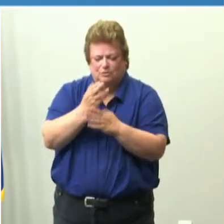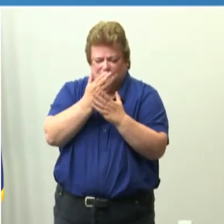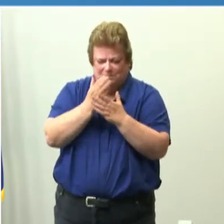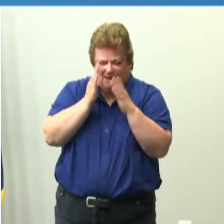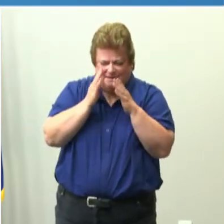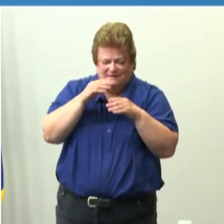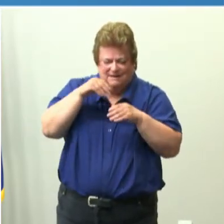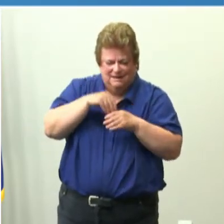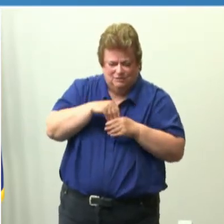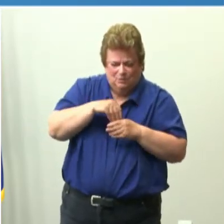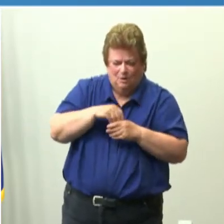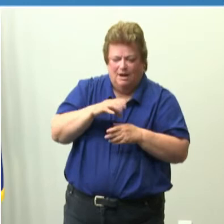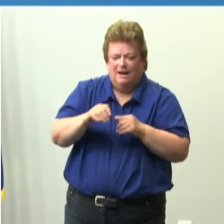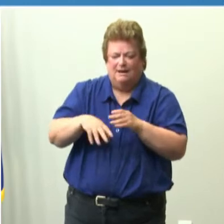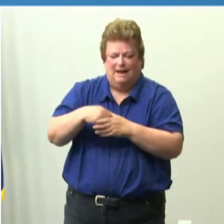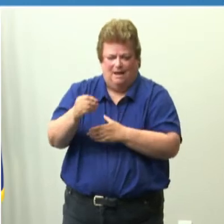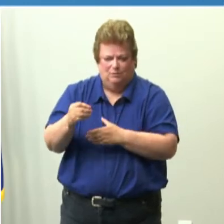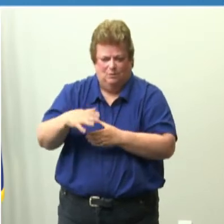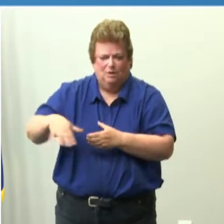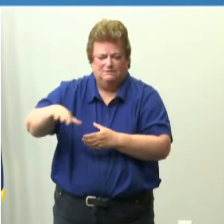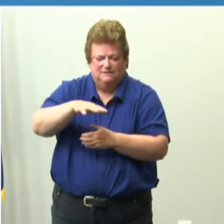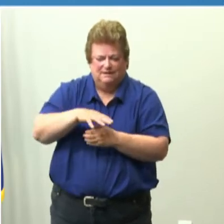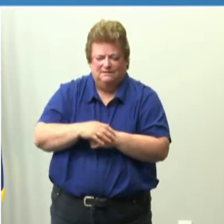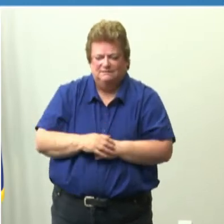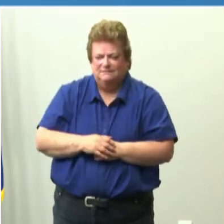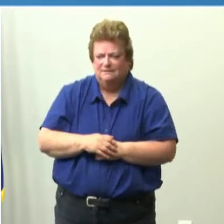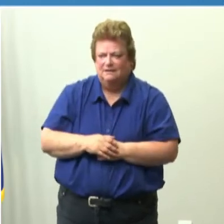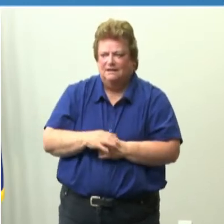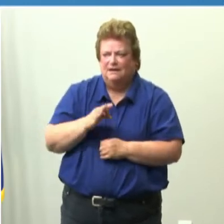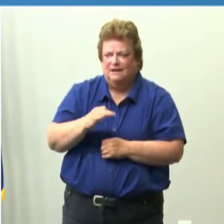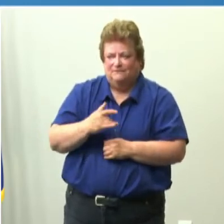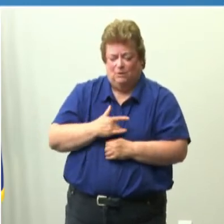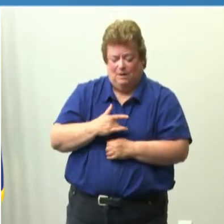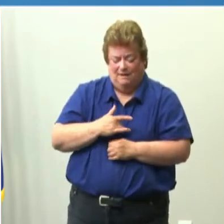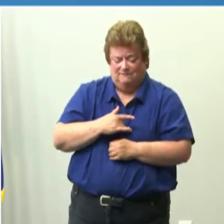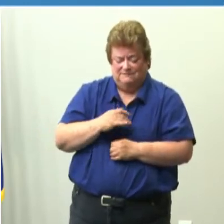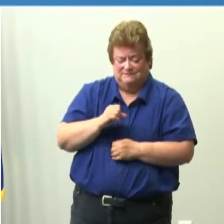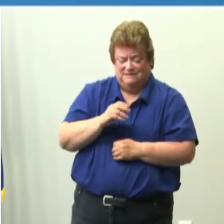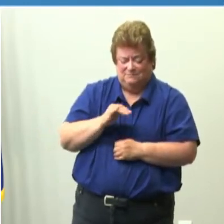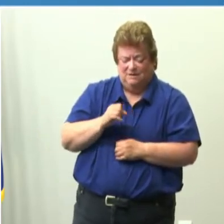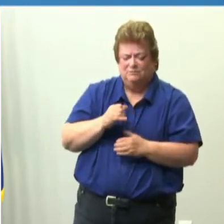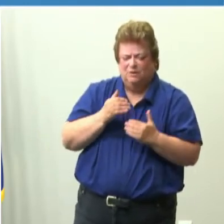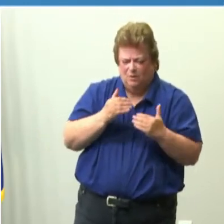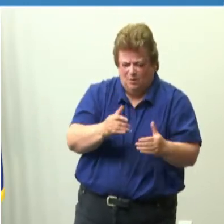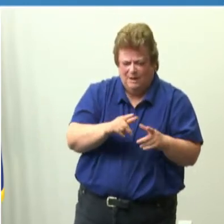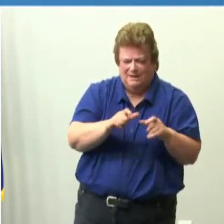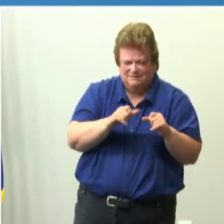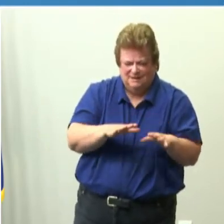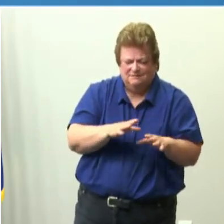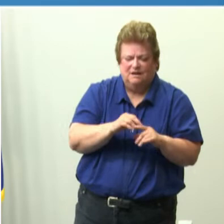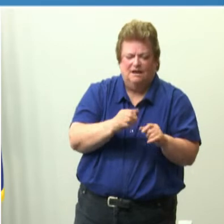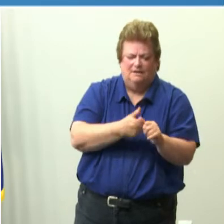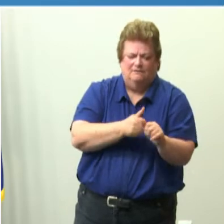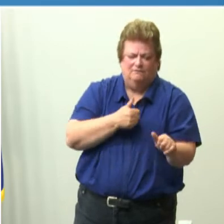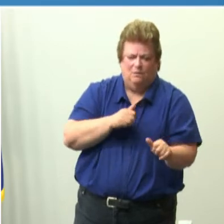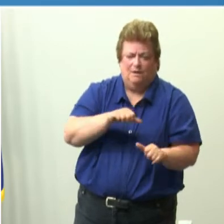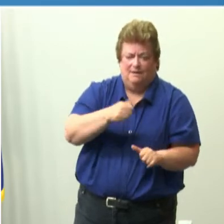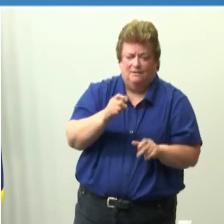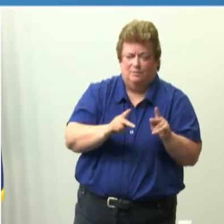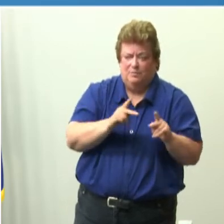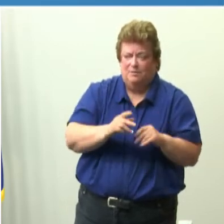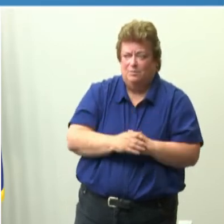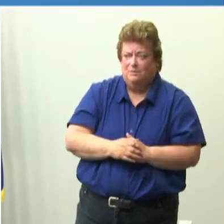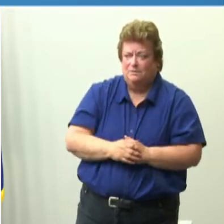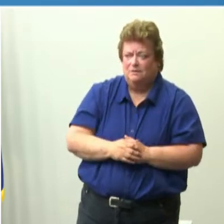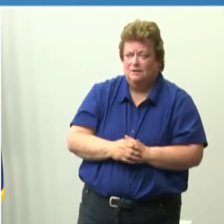and crowded outdoor settings. If you have symptoms of COVID, get tested and stay away from others.